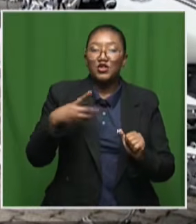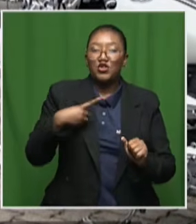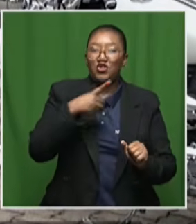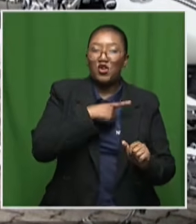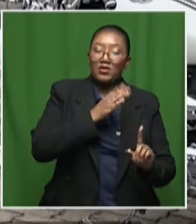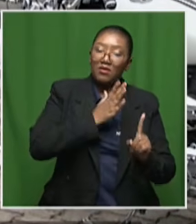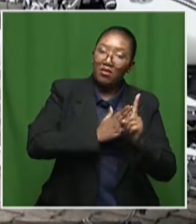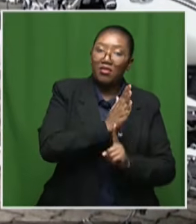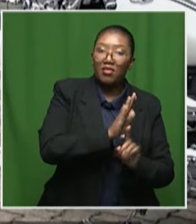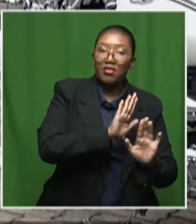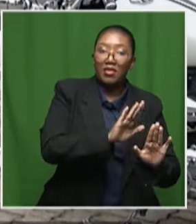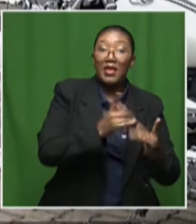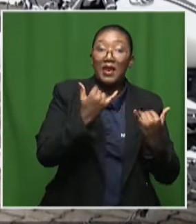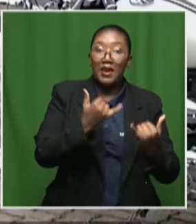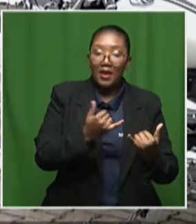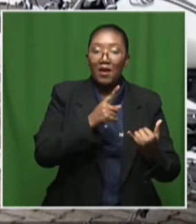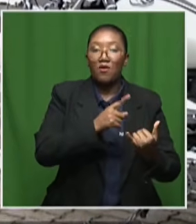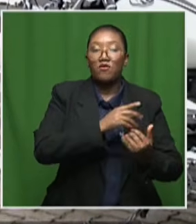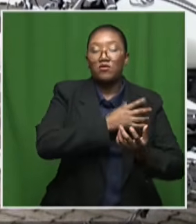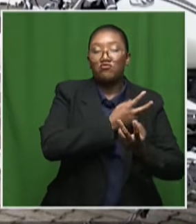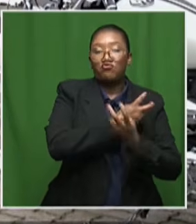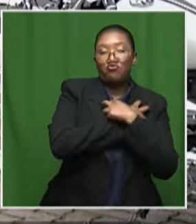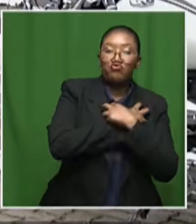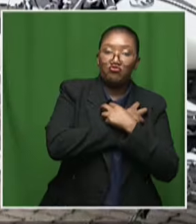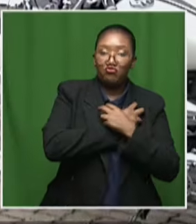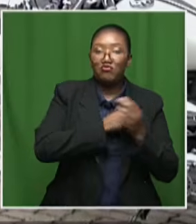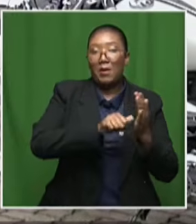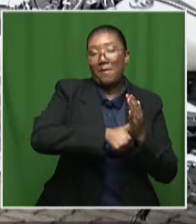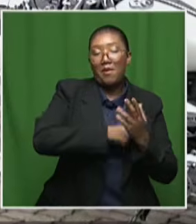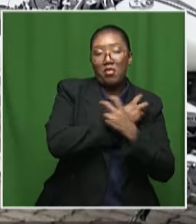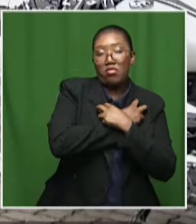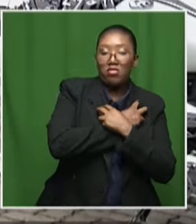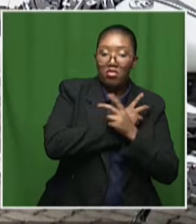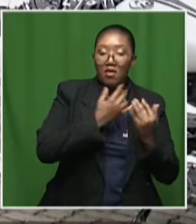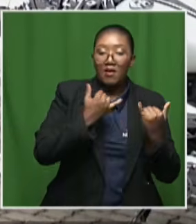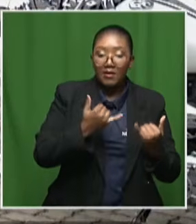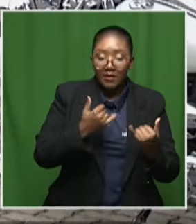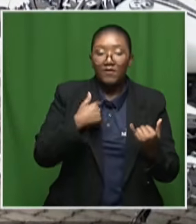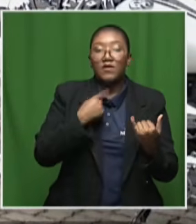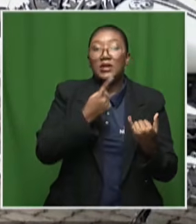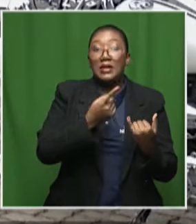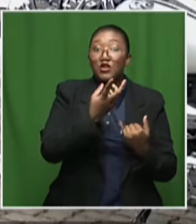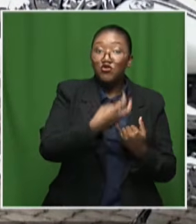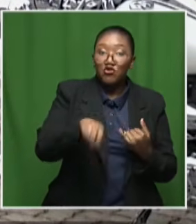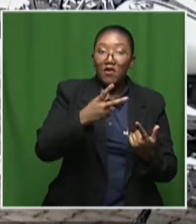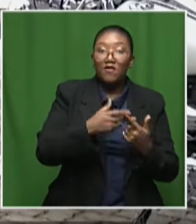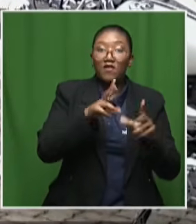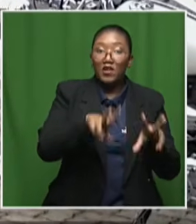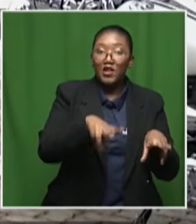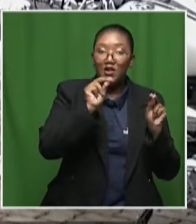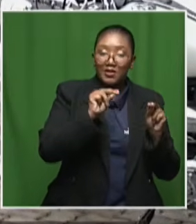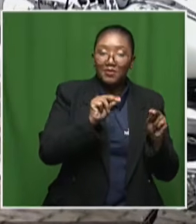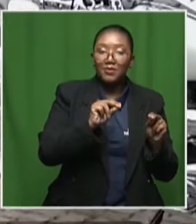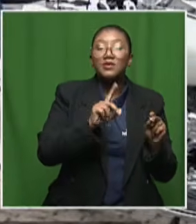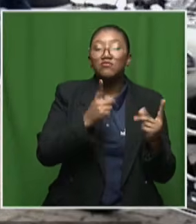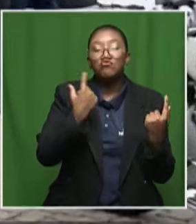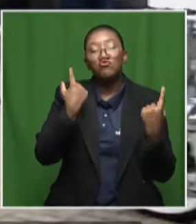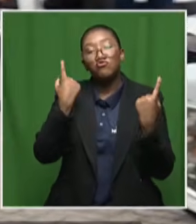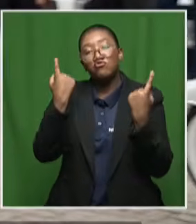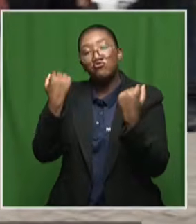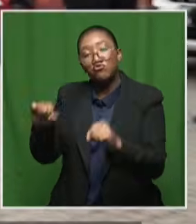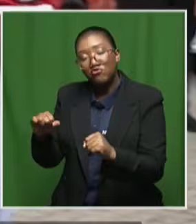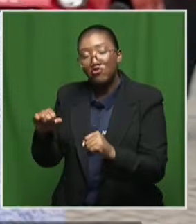to travel 7,000 kilometers from Cape Town to Nelspruit and going back also, just to highlight this and also try and raise funds for this